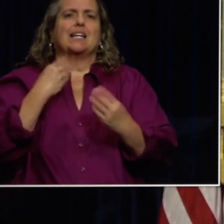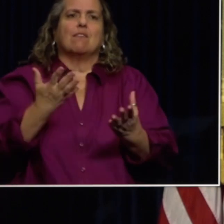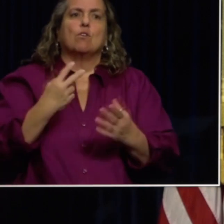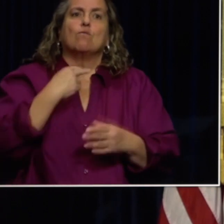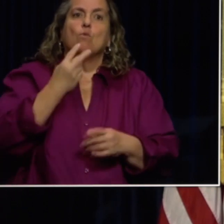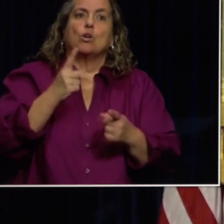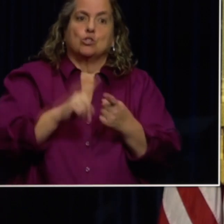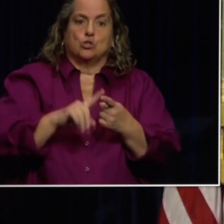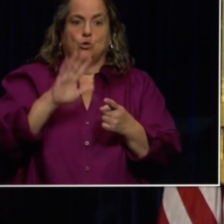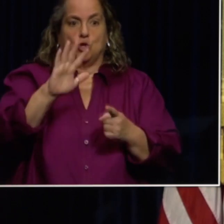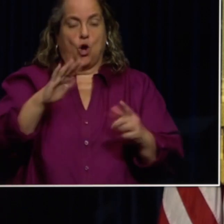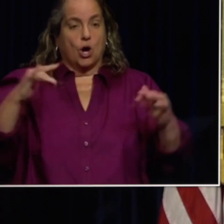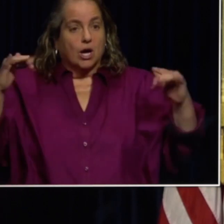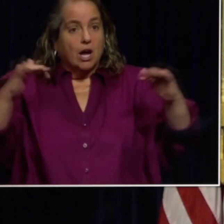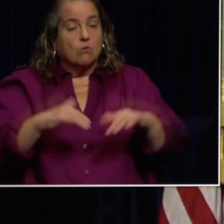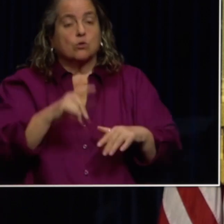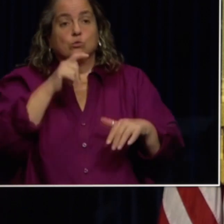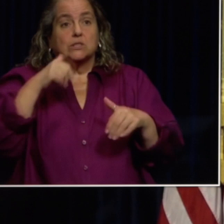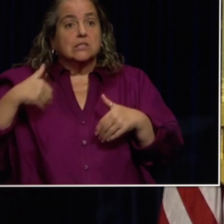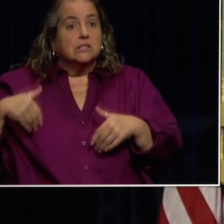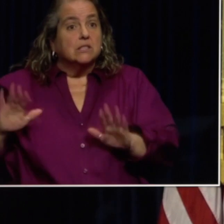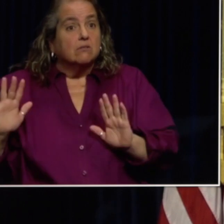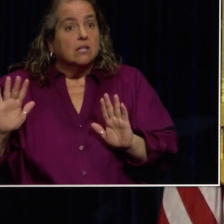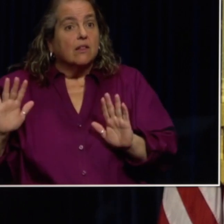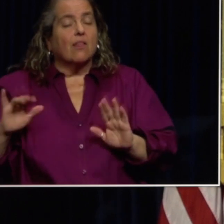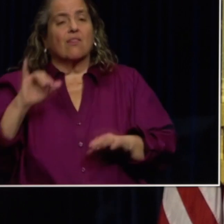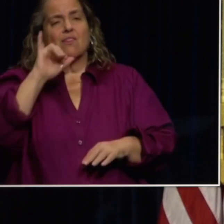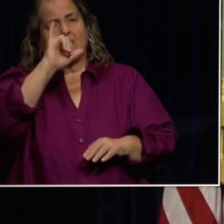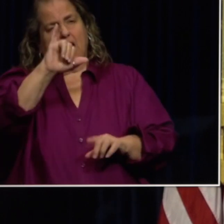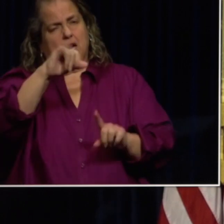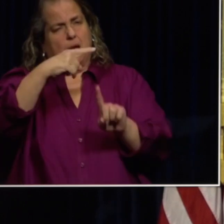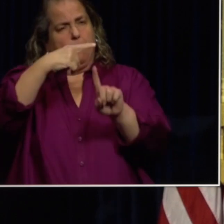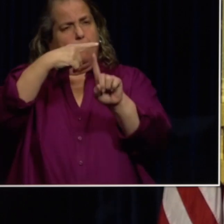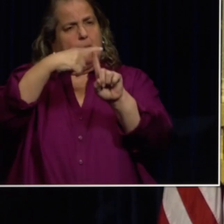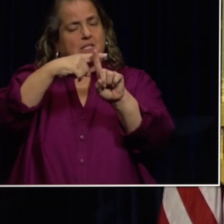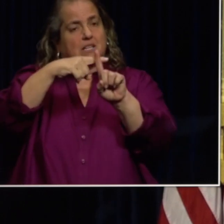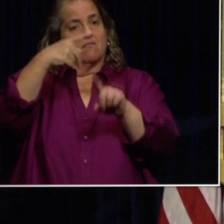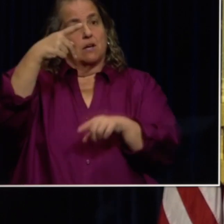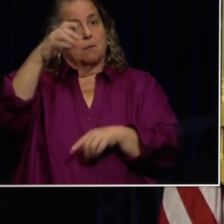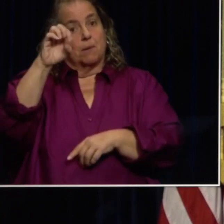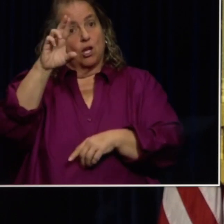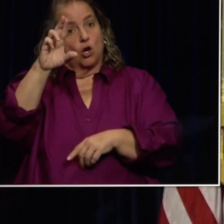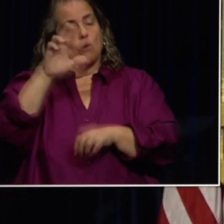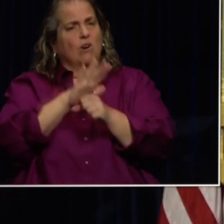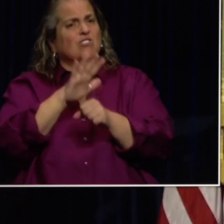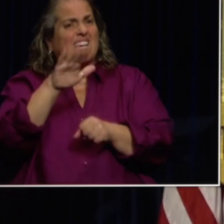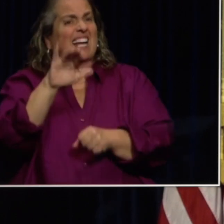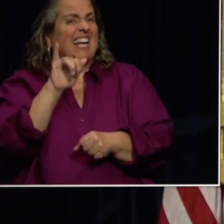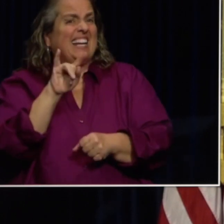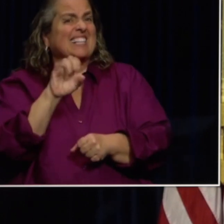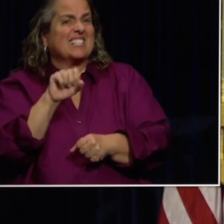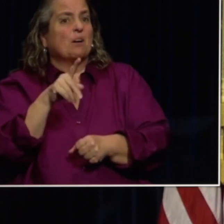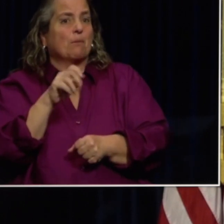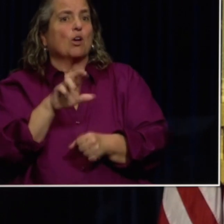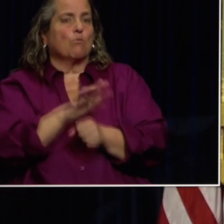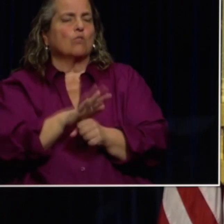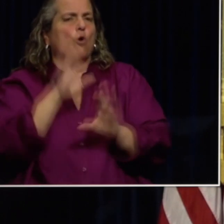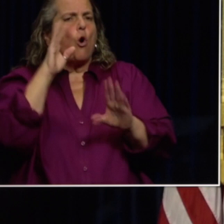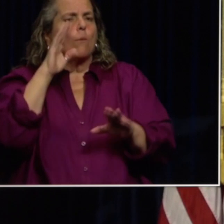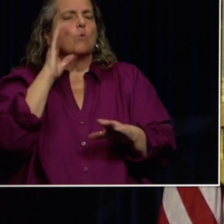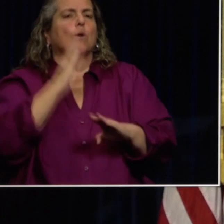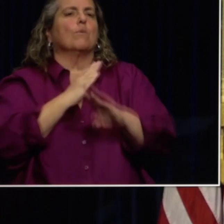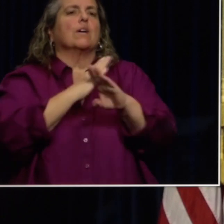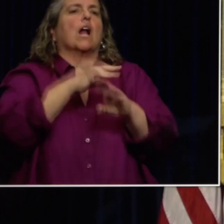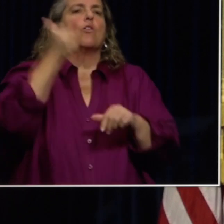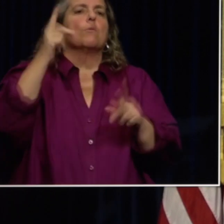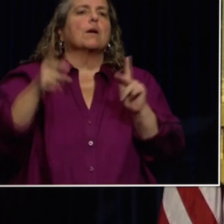and your congregation's sacrifice, because that positive peer pressure, and it is, will hopefully prevent others from